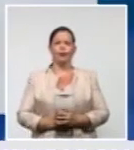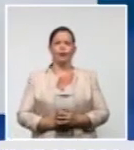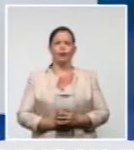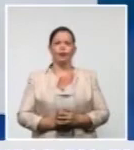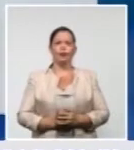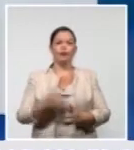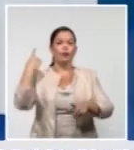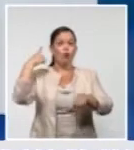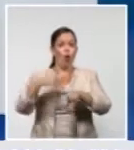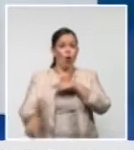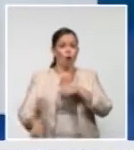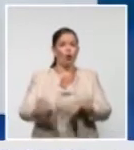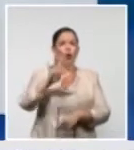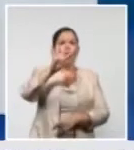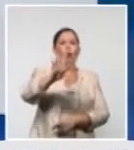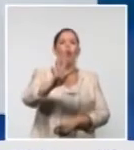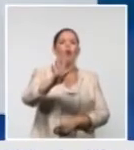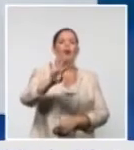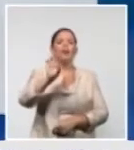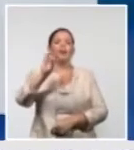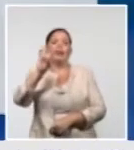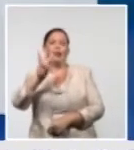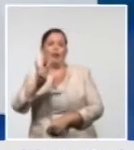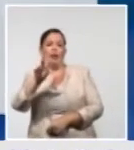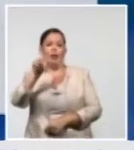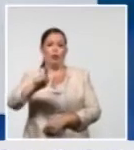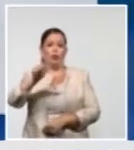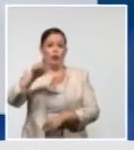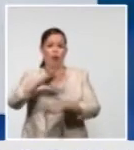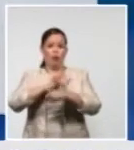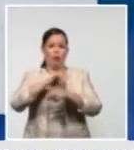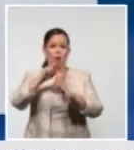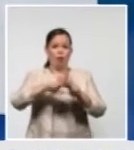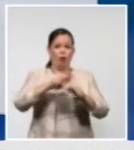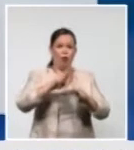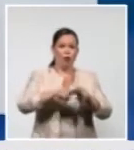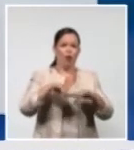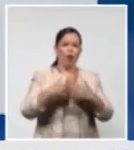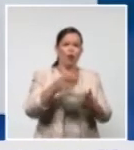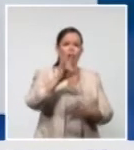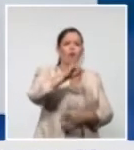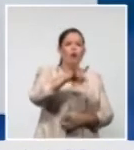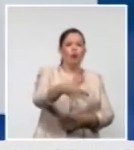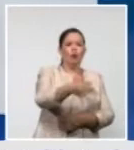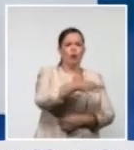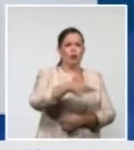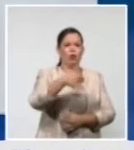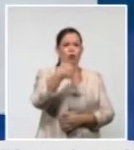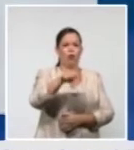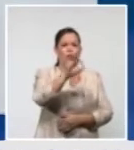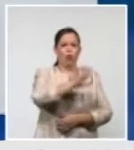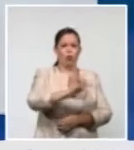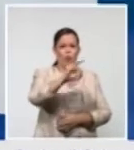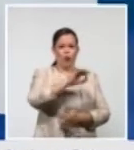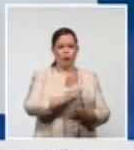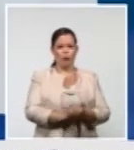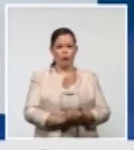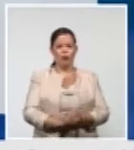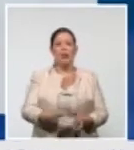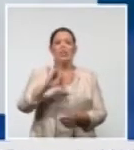The 43 cases from Havana belong to the municipalities of 10 de Octubre with